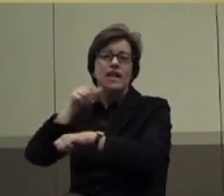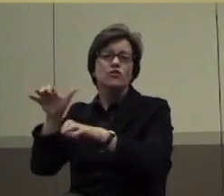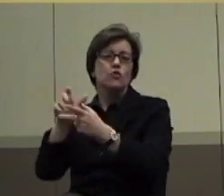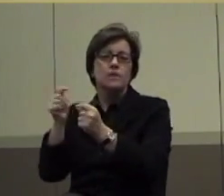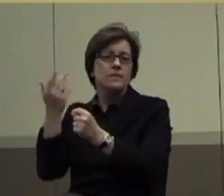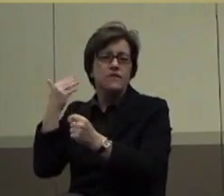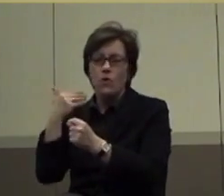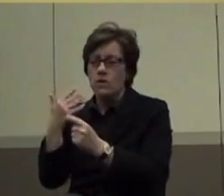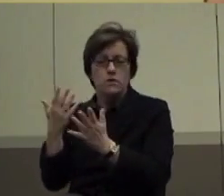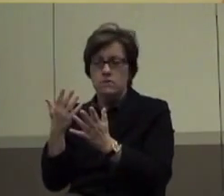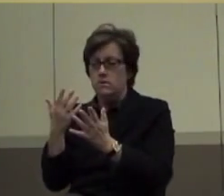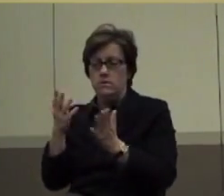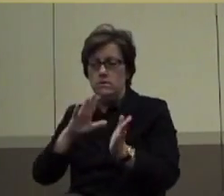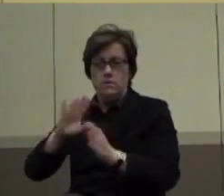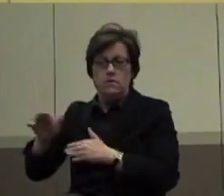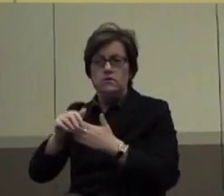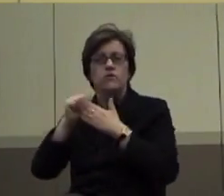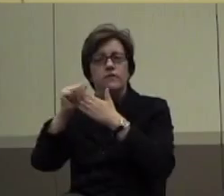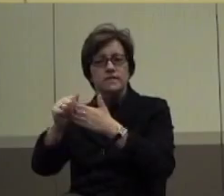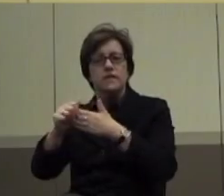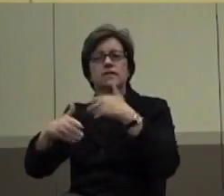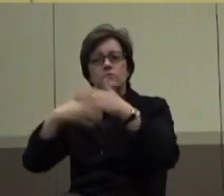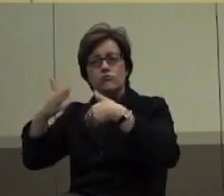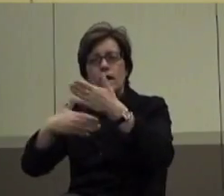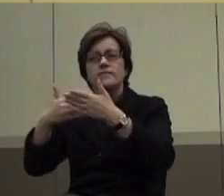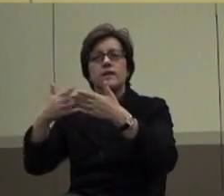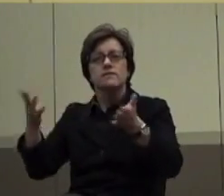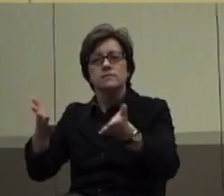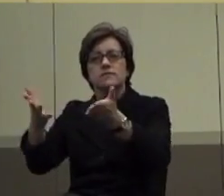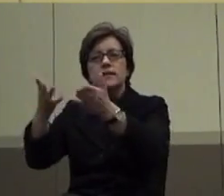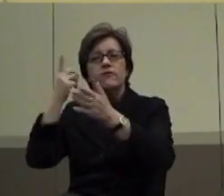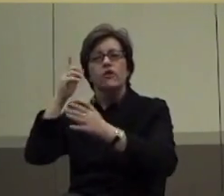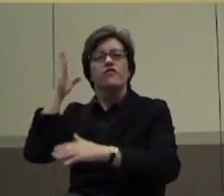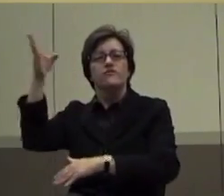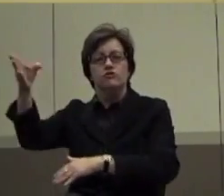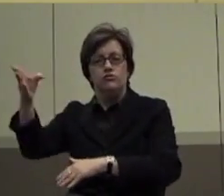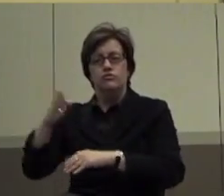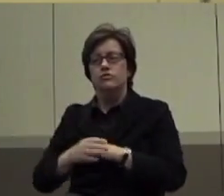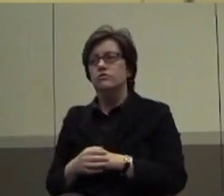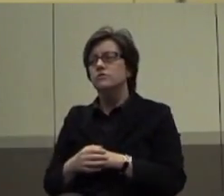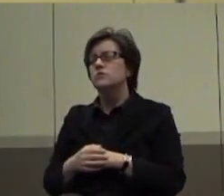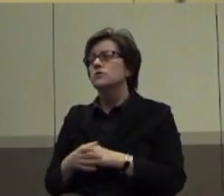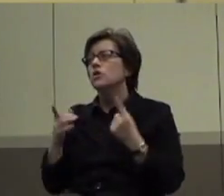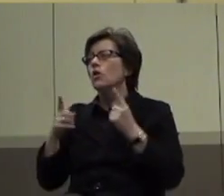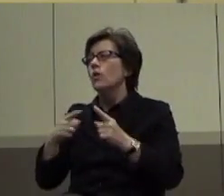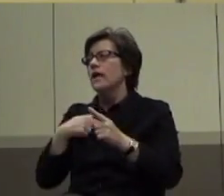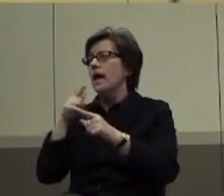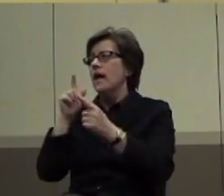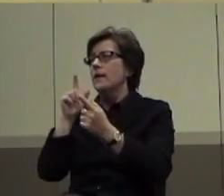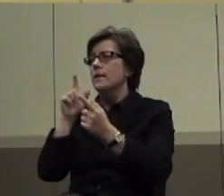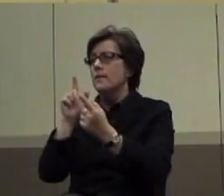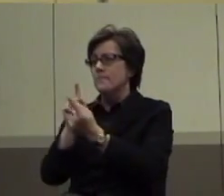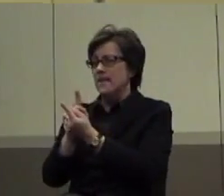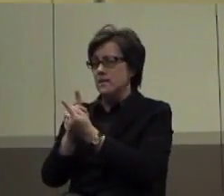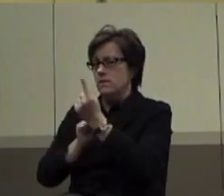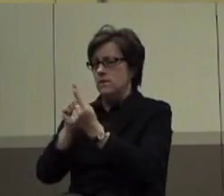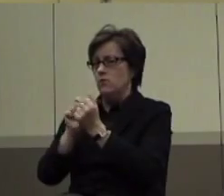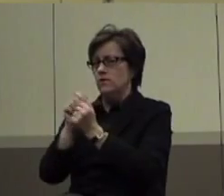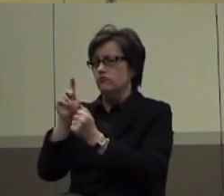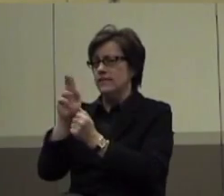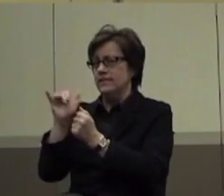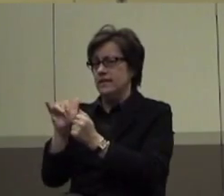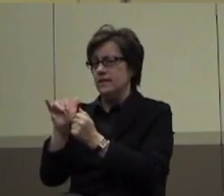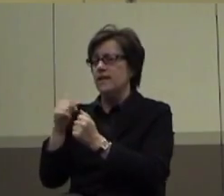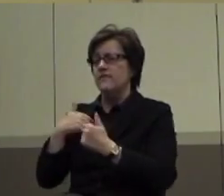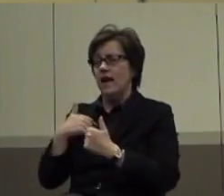It's facilitating the process in the future. Okay? So that becomes, now, when I meet with Tracy, if I'm sitting